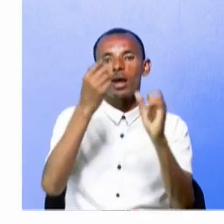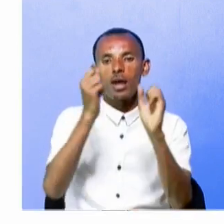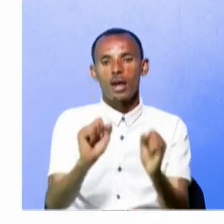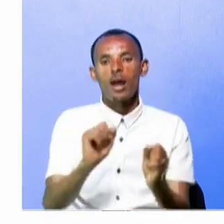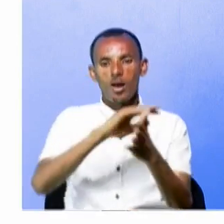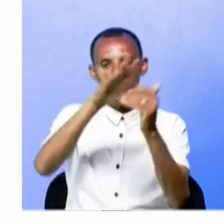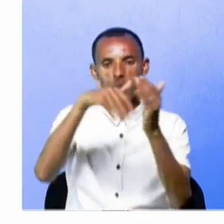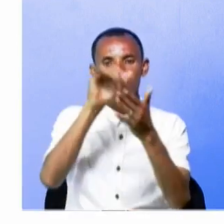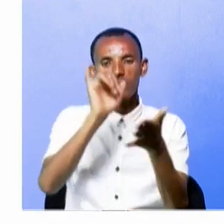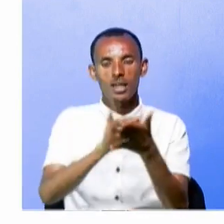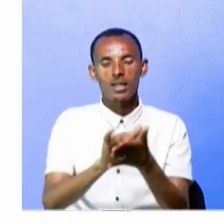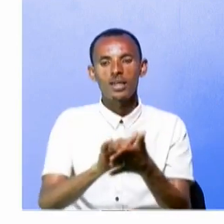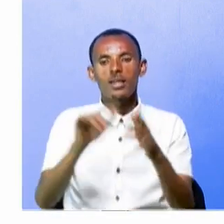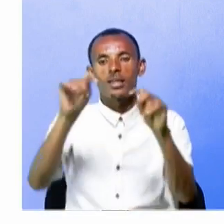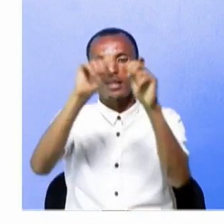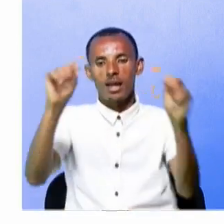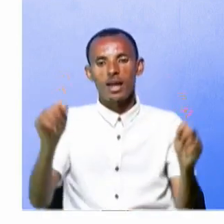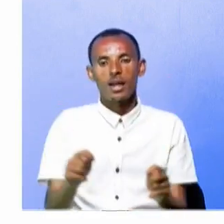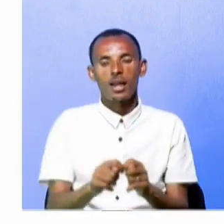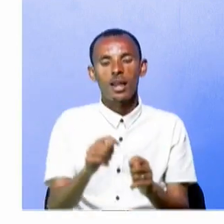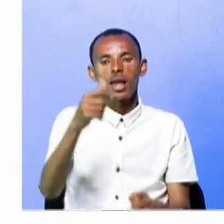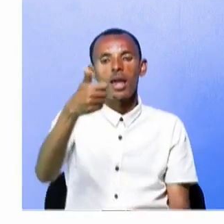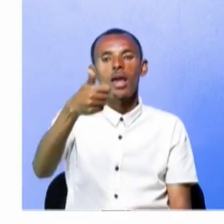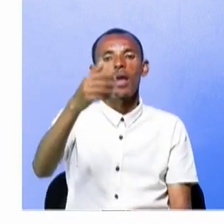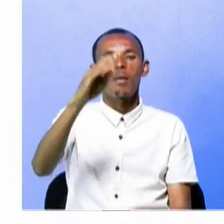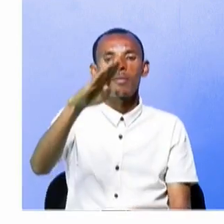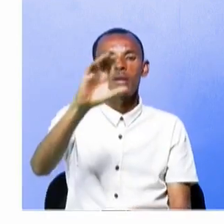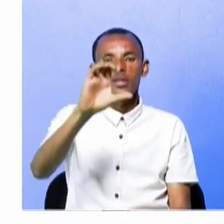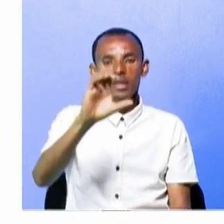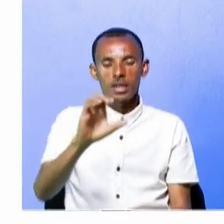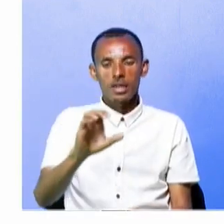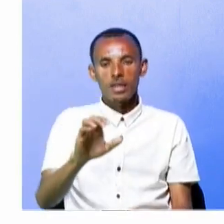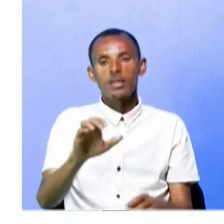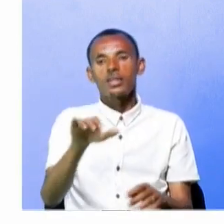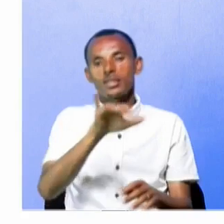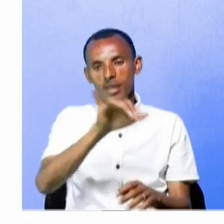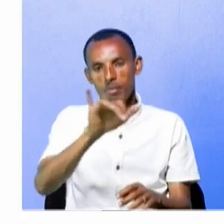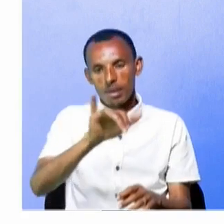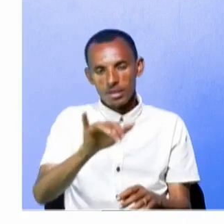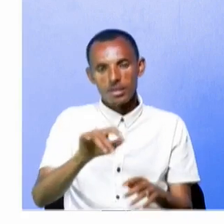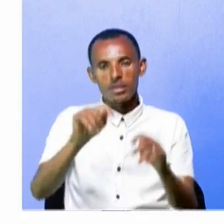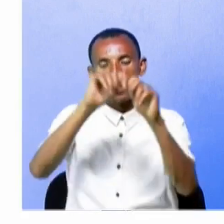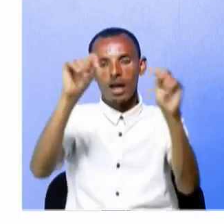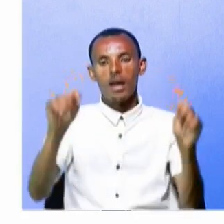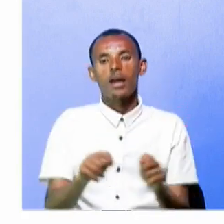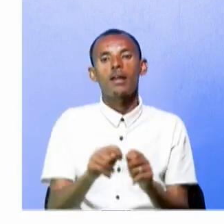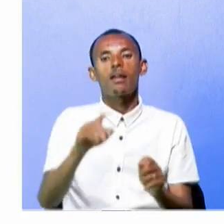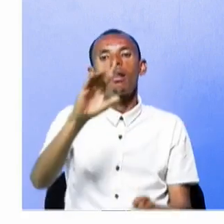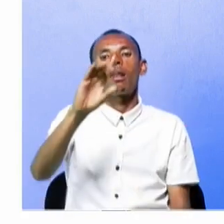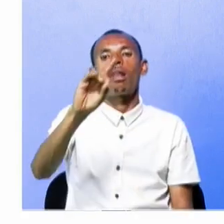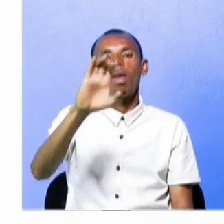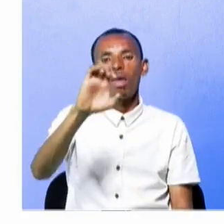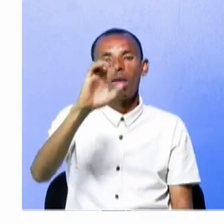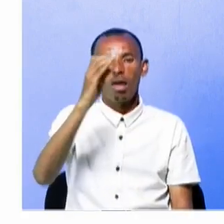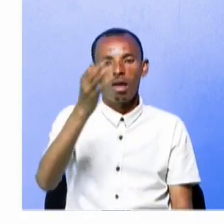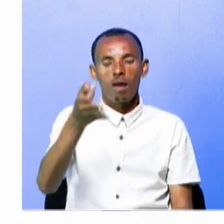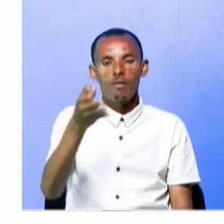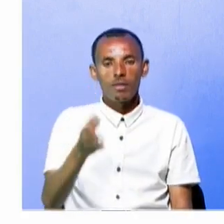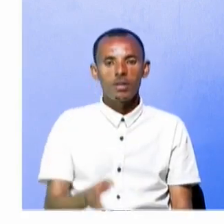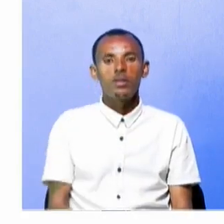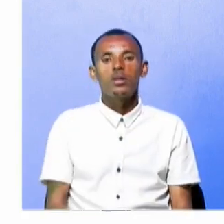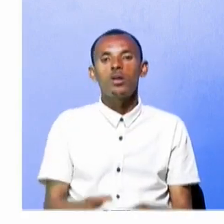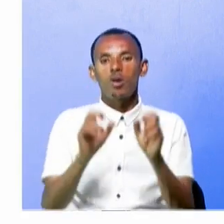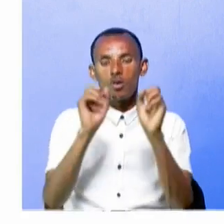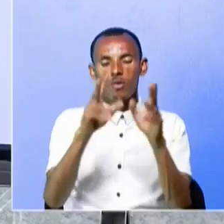that triangle ABC is similar to triangle DEF, okay?